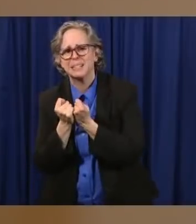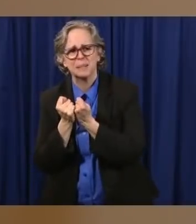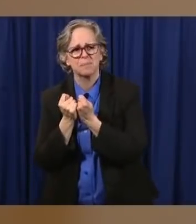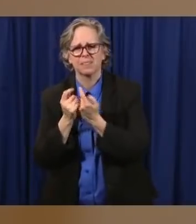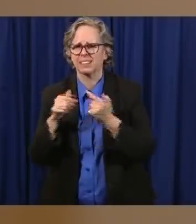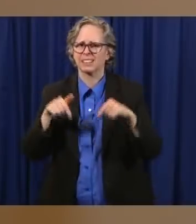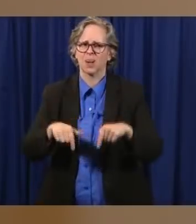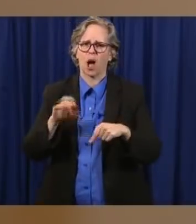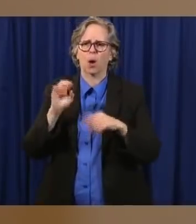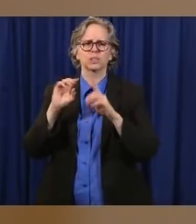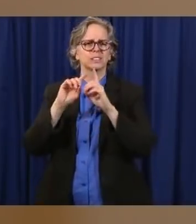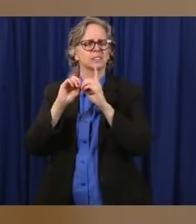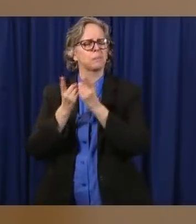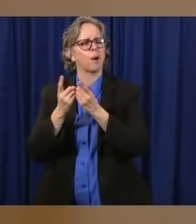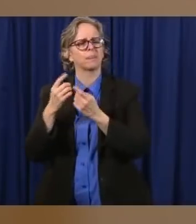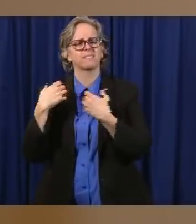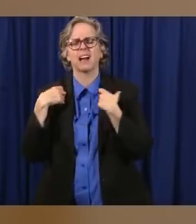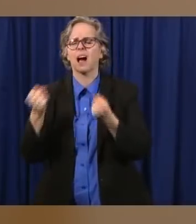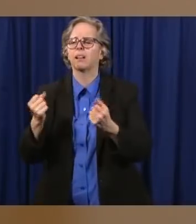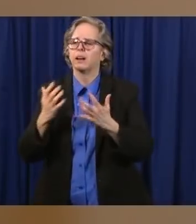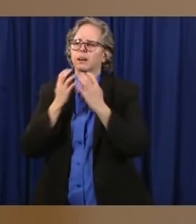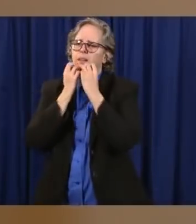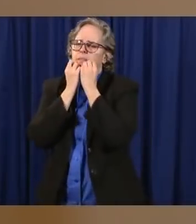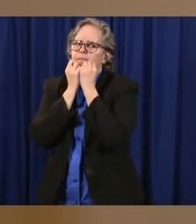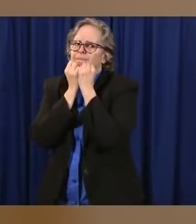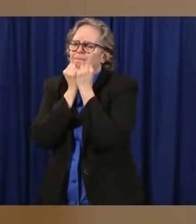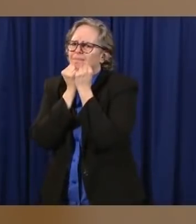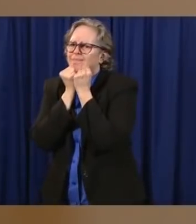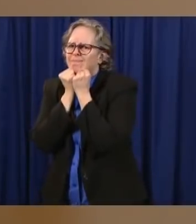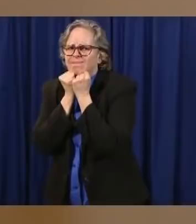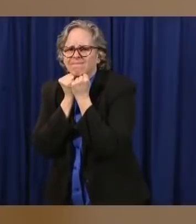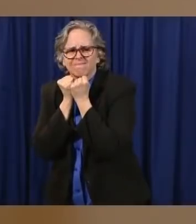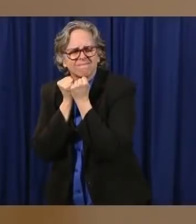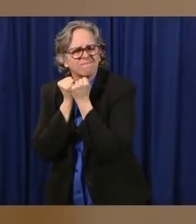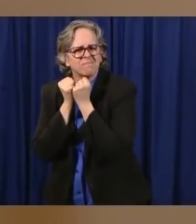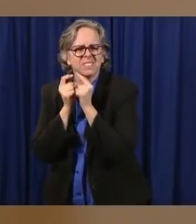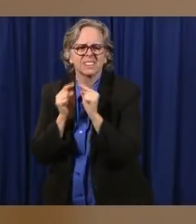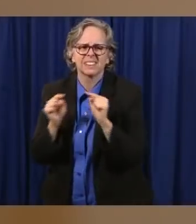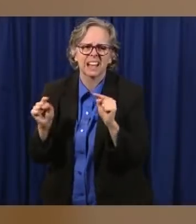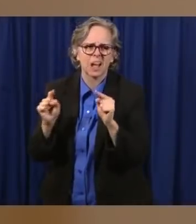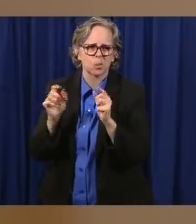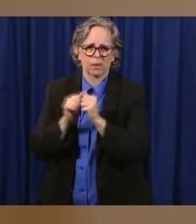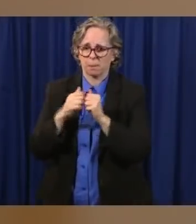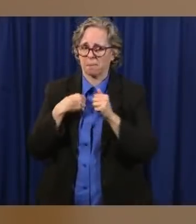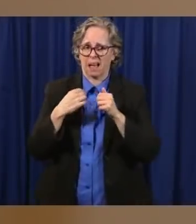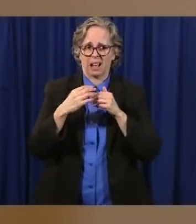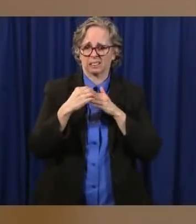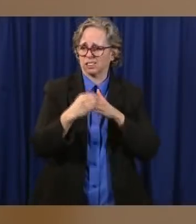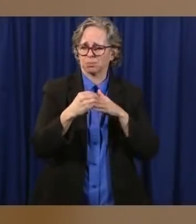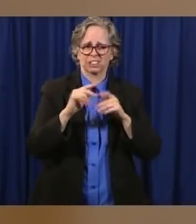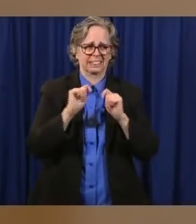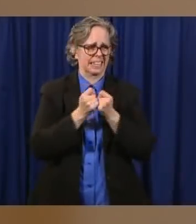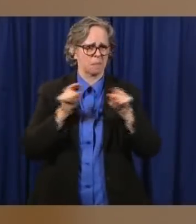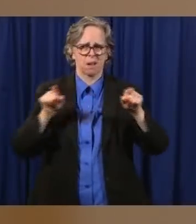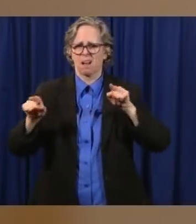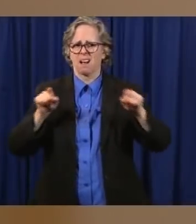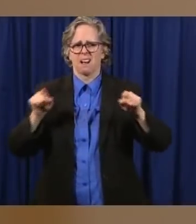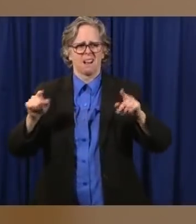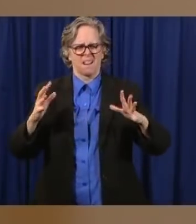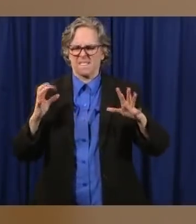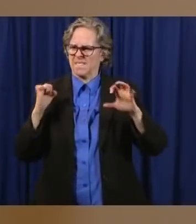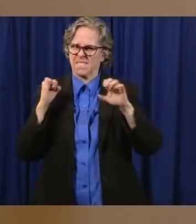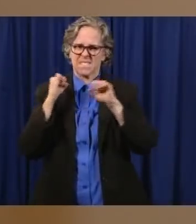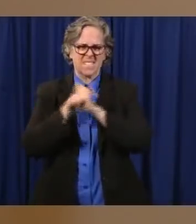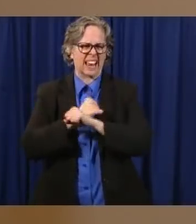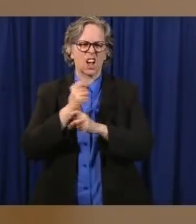of Health, because they, alongside my leadership team, are fighting hard on all the public health things we always fight